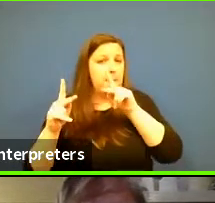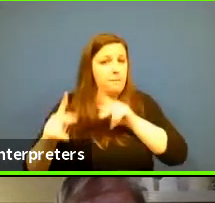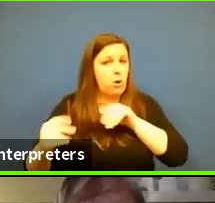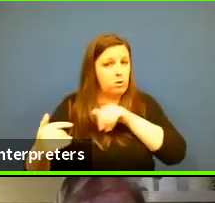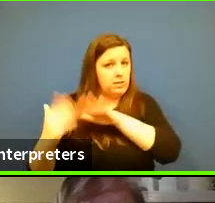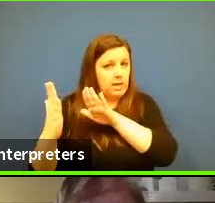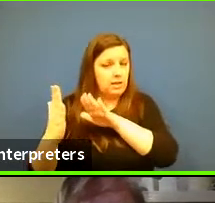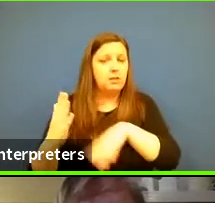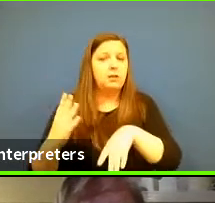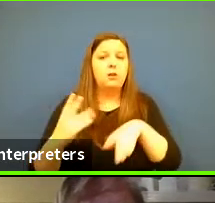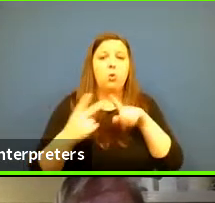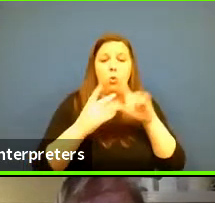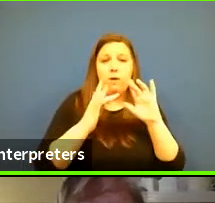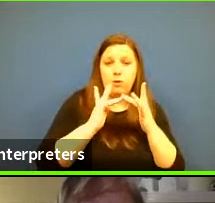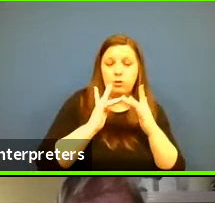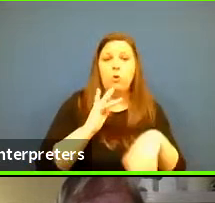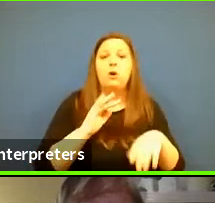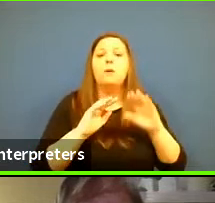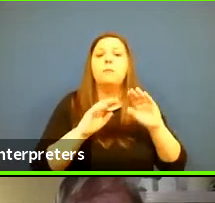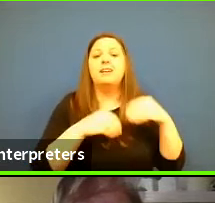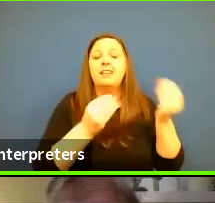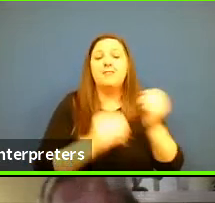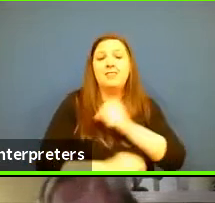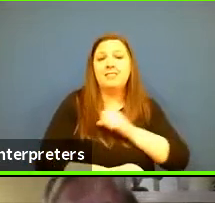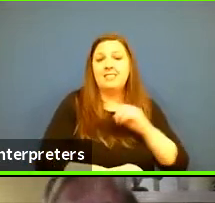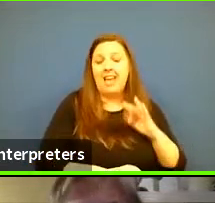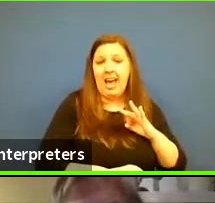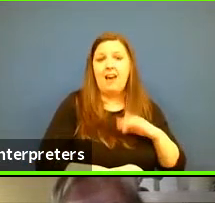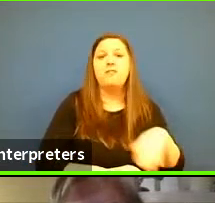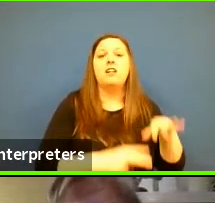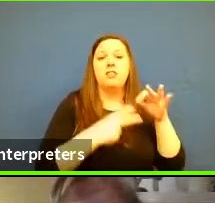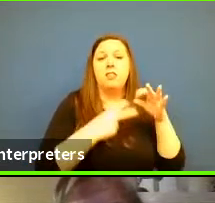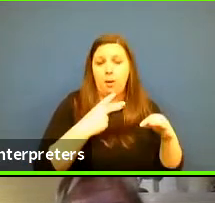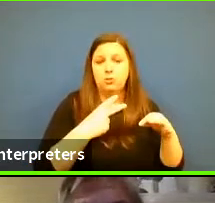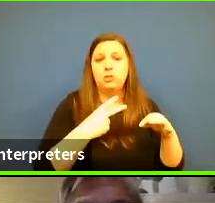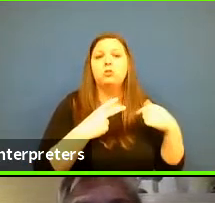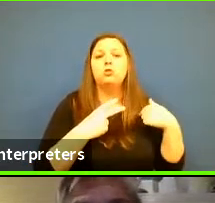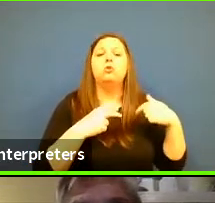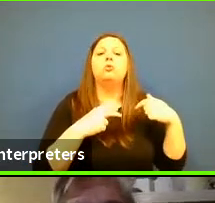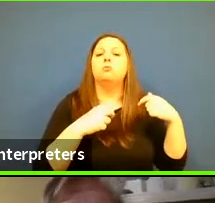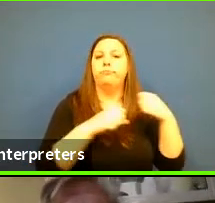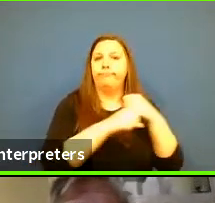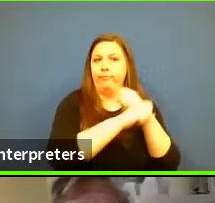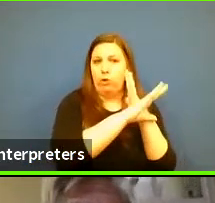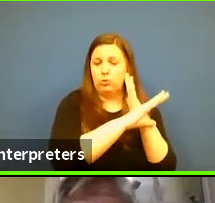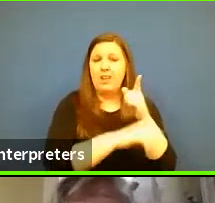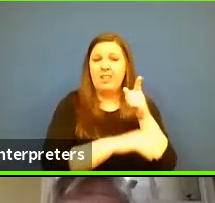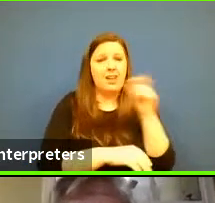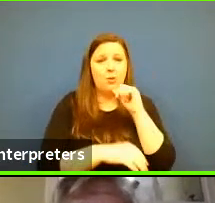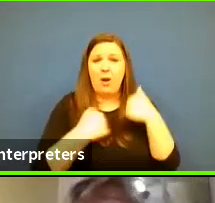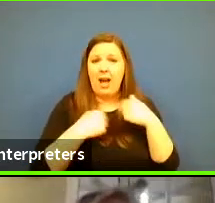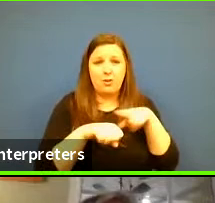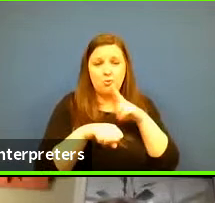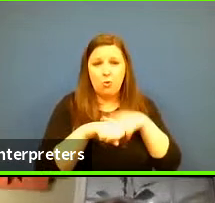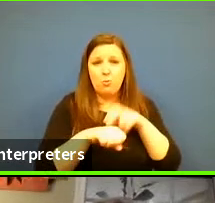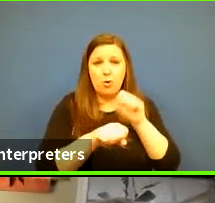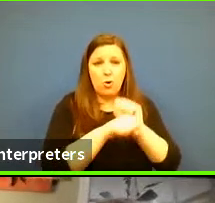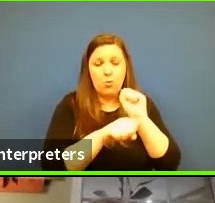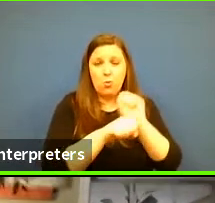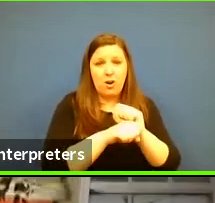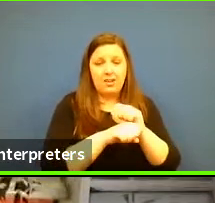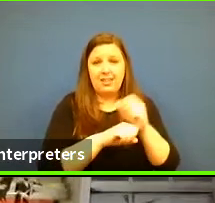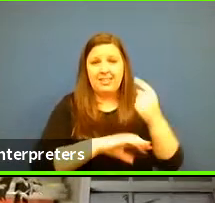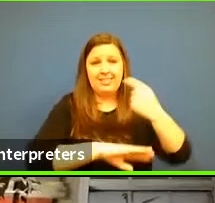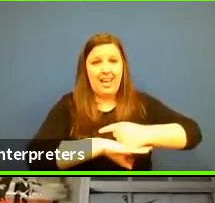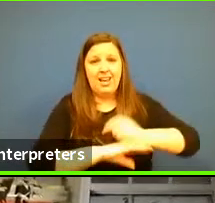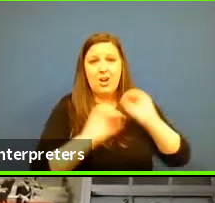to do the virtual, especially since they don't seem to have normal work days. They're running, nobody's doing less than a 12-hour day